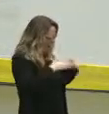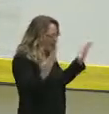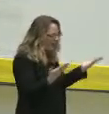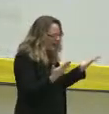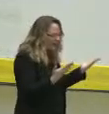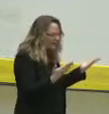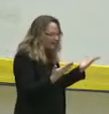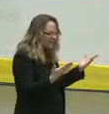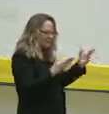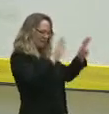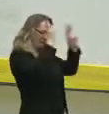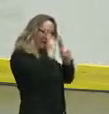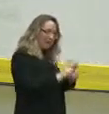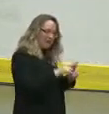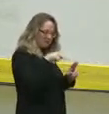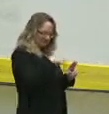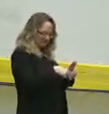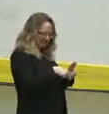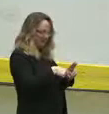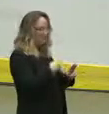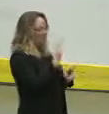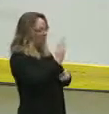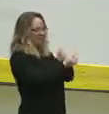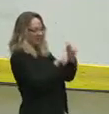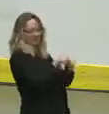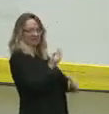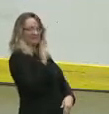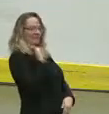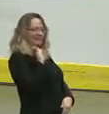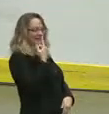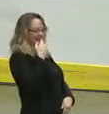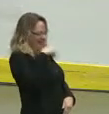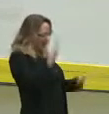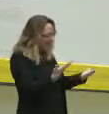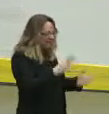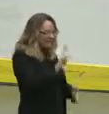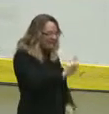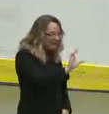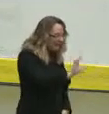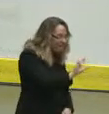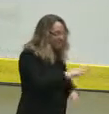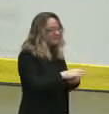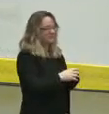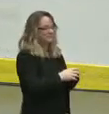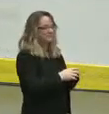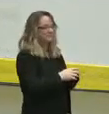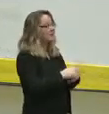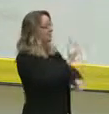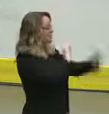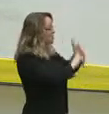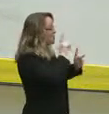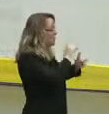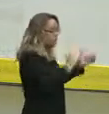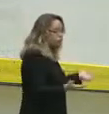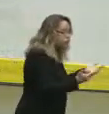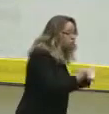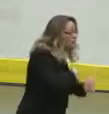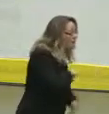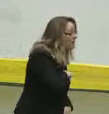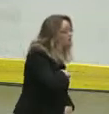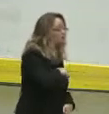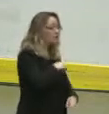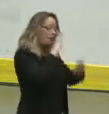commemorate our past 4 years here at Utica College. There are those who have encouraged us, humbled